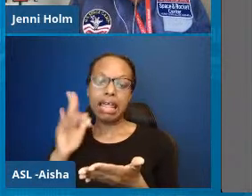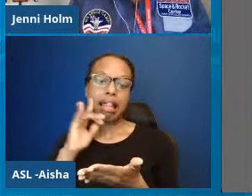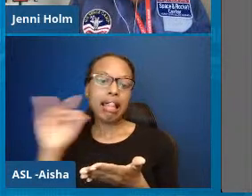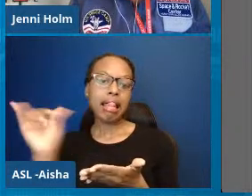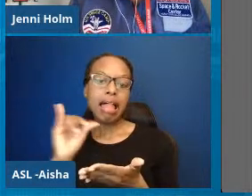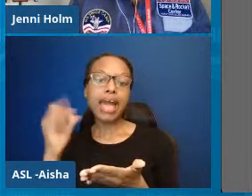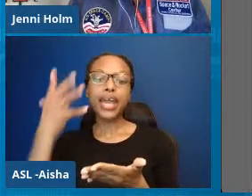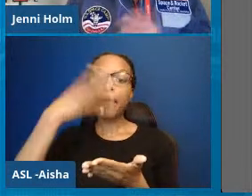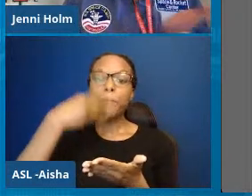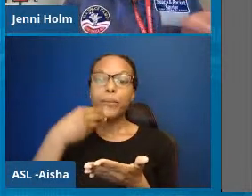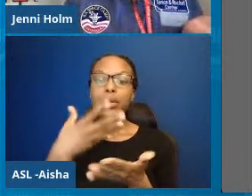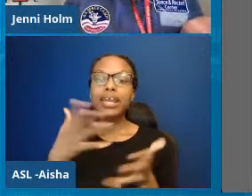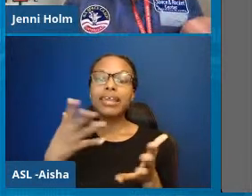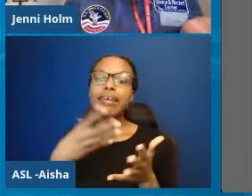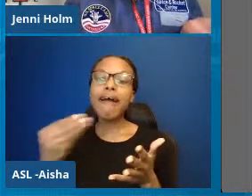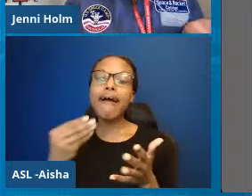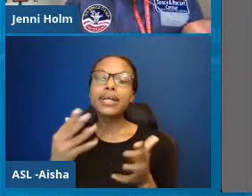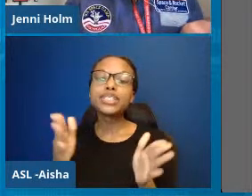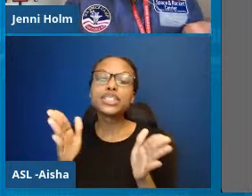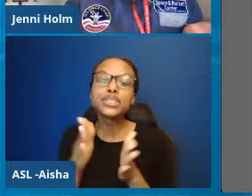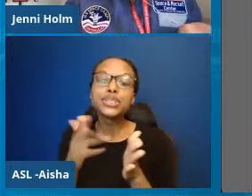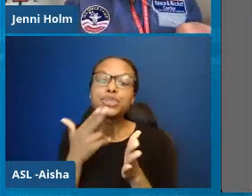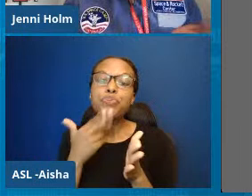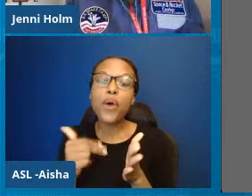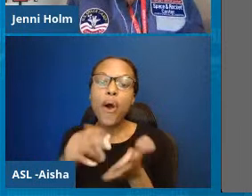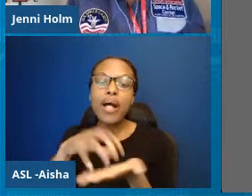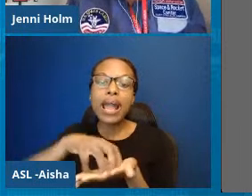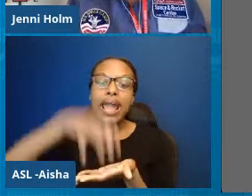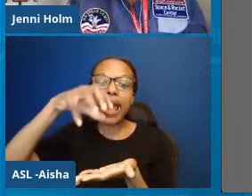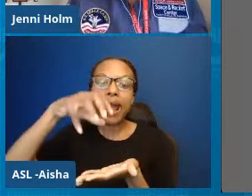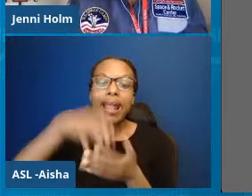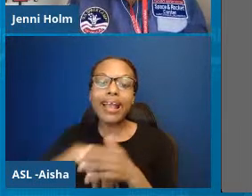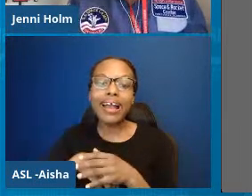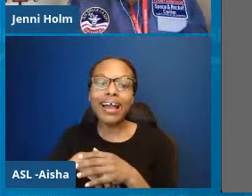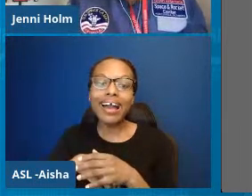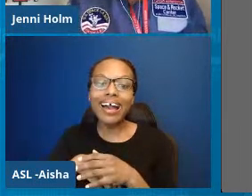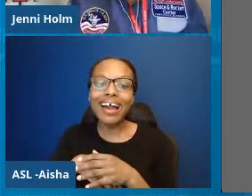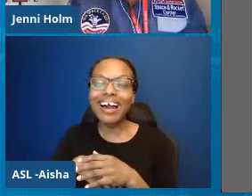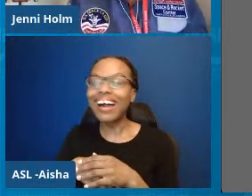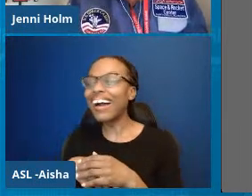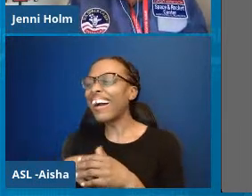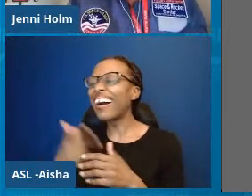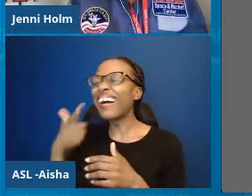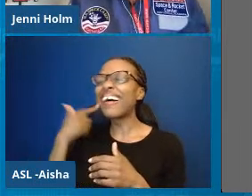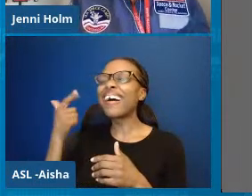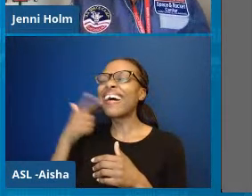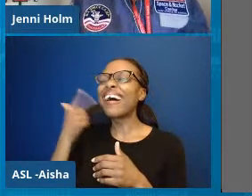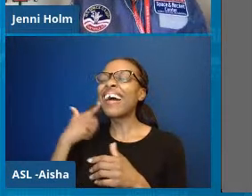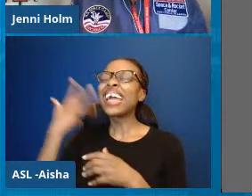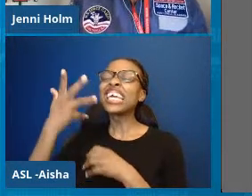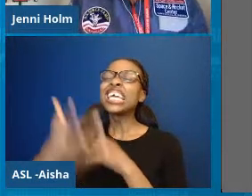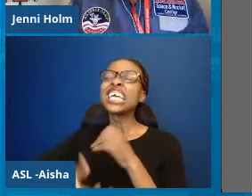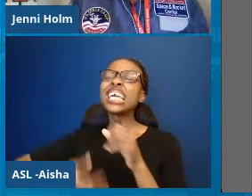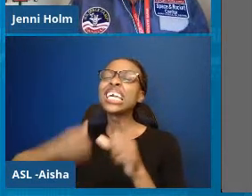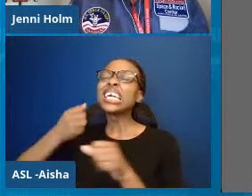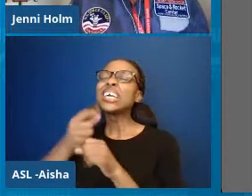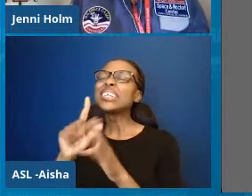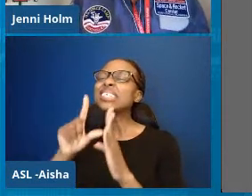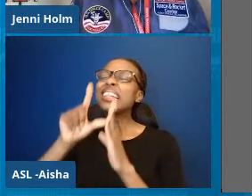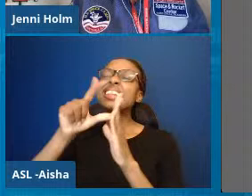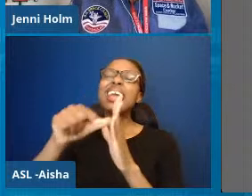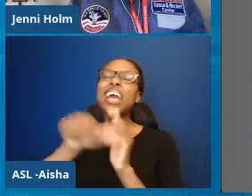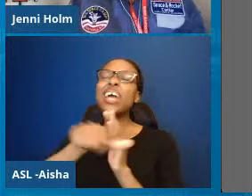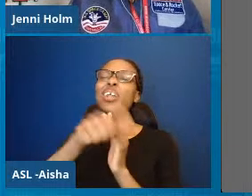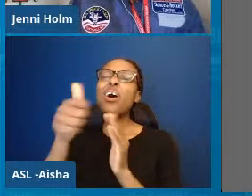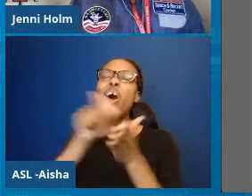and small cake. Oh, well, see, I mean, years from now, the John Roccos in the world will be like, remember exactly what you